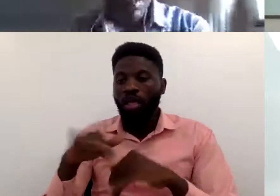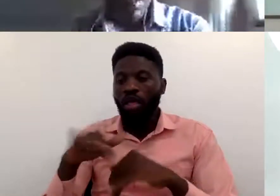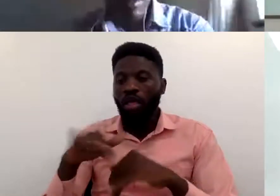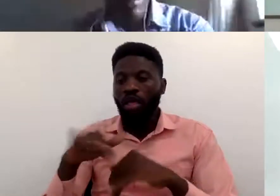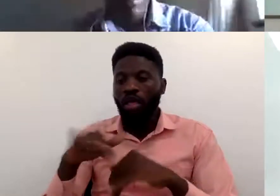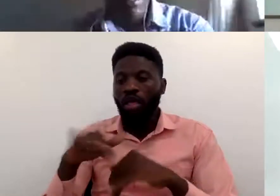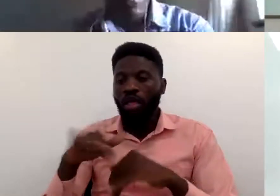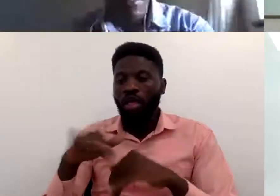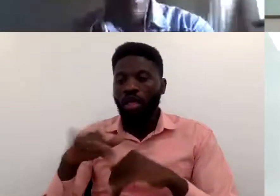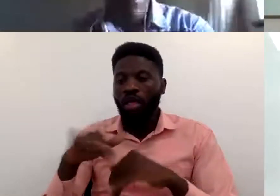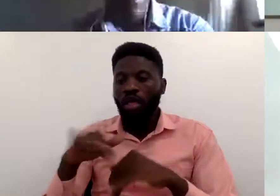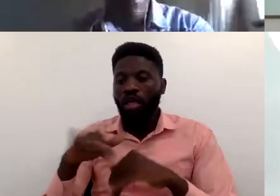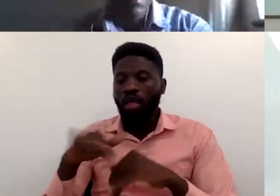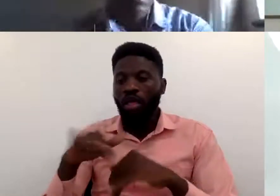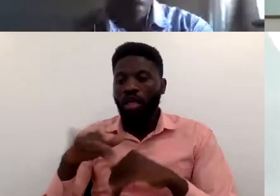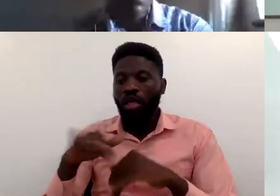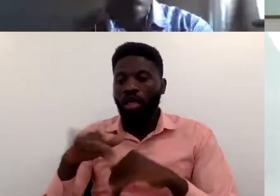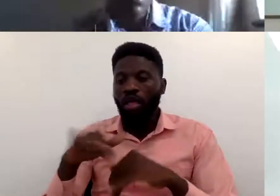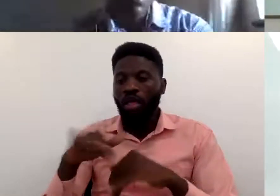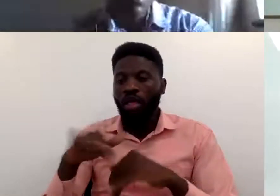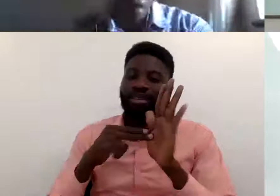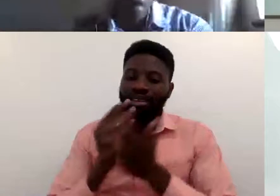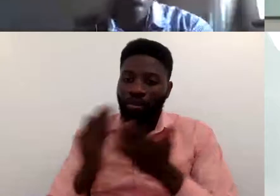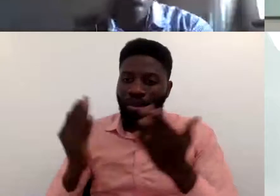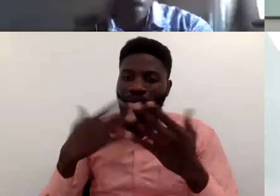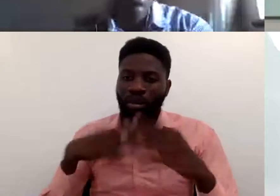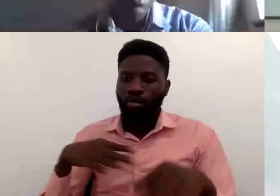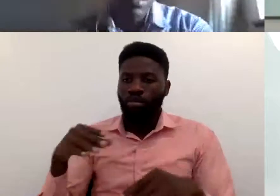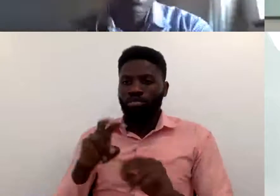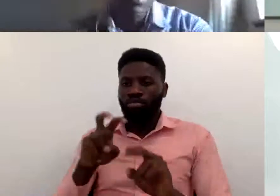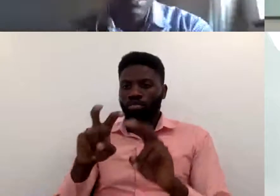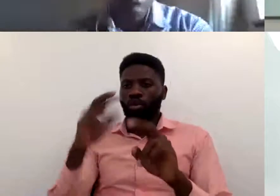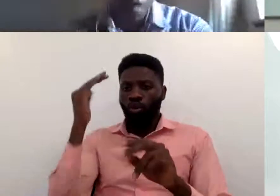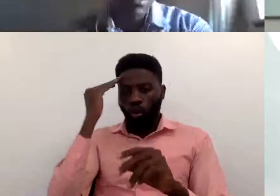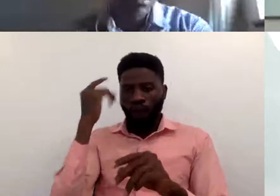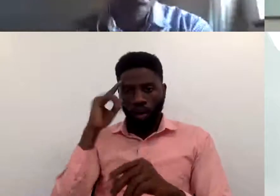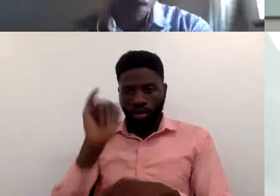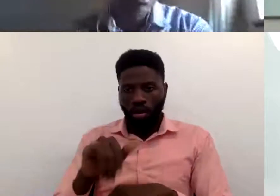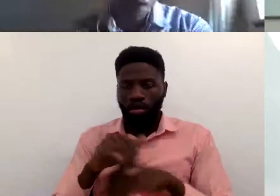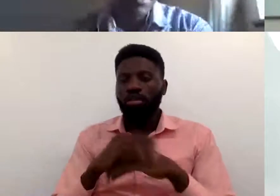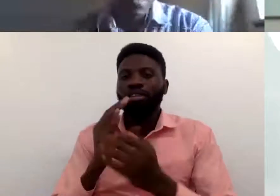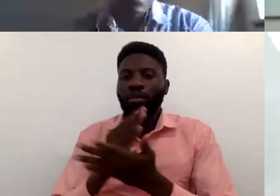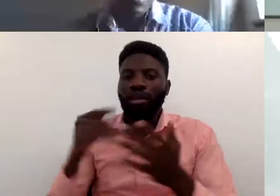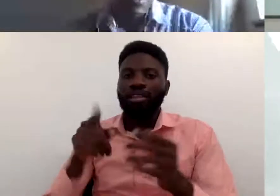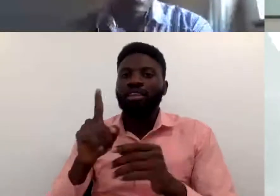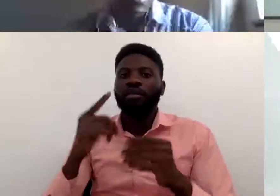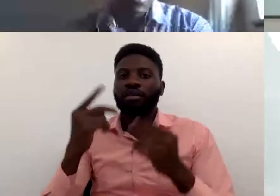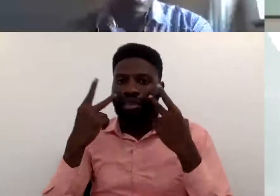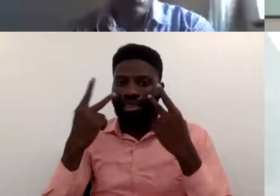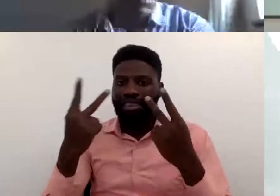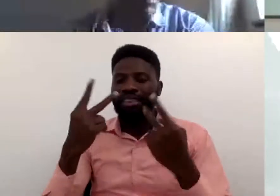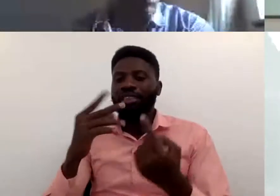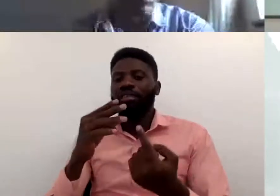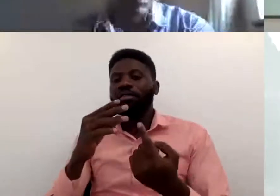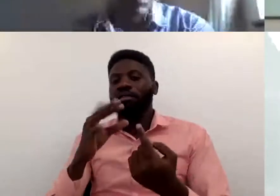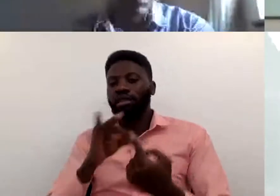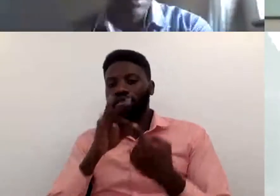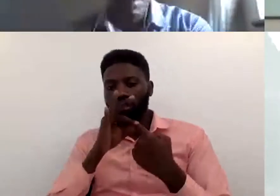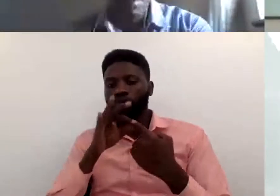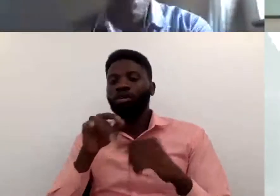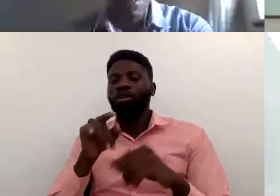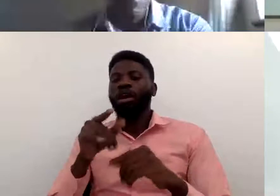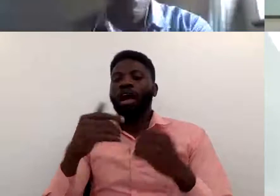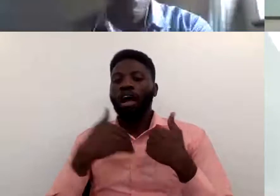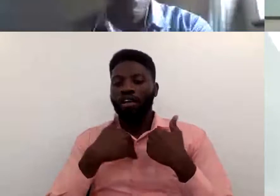have a personal brand. There must be something that you are known for, something that you stand out in. So you need to reflect on some of those